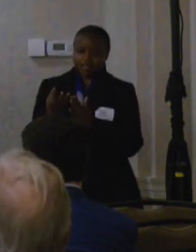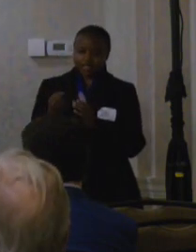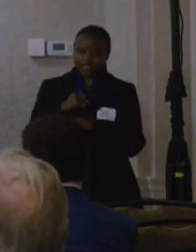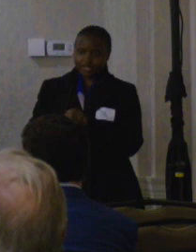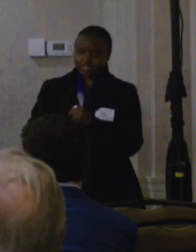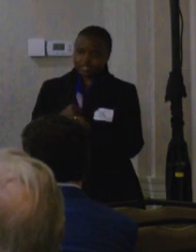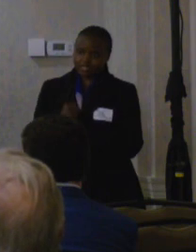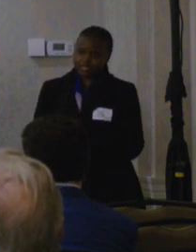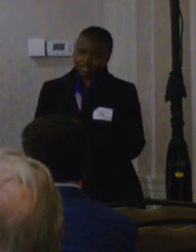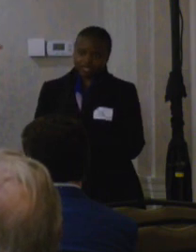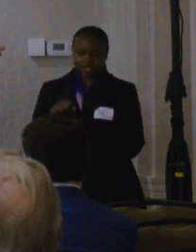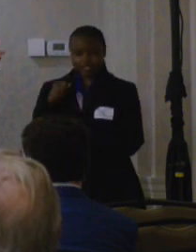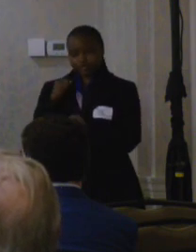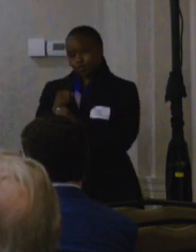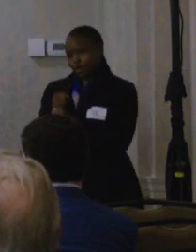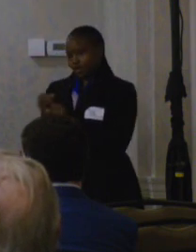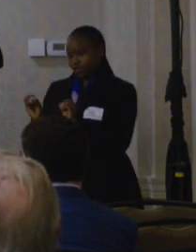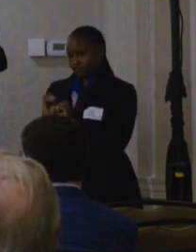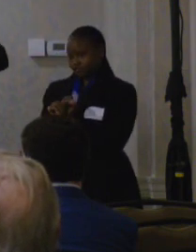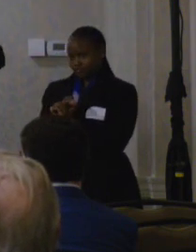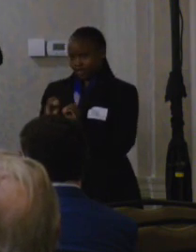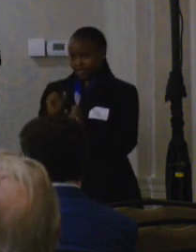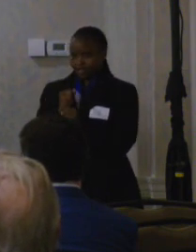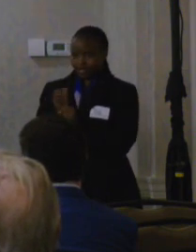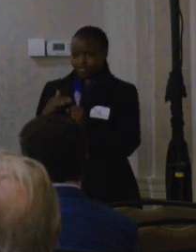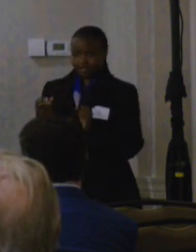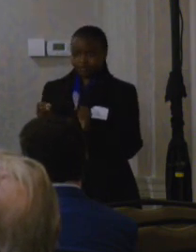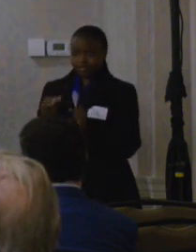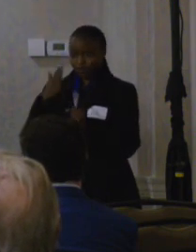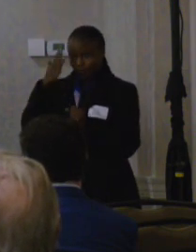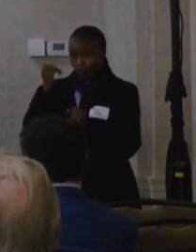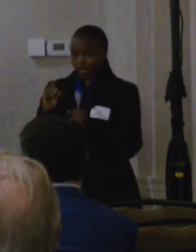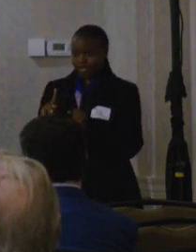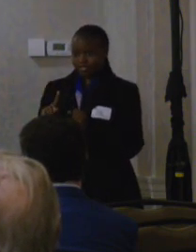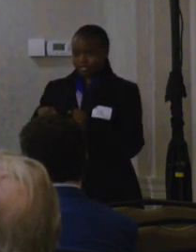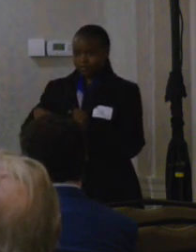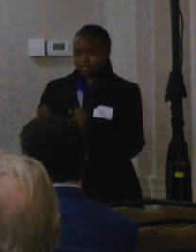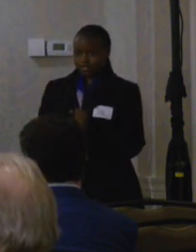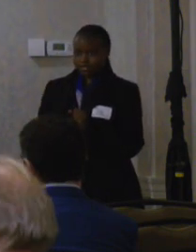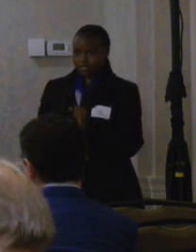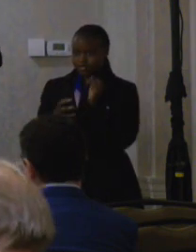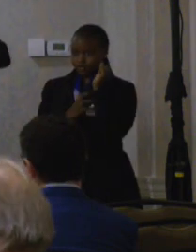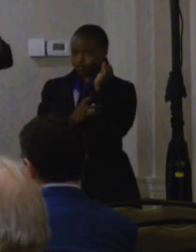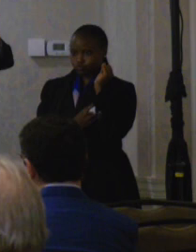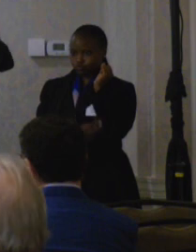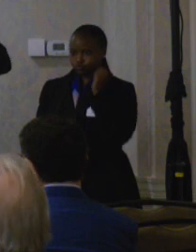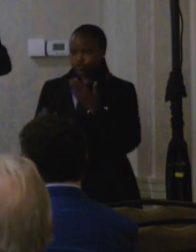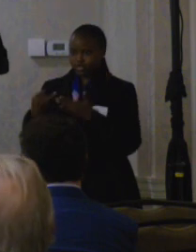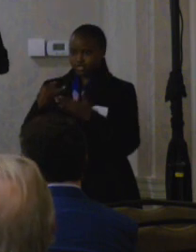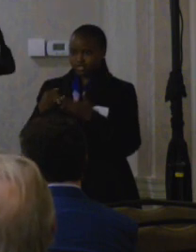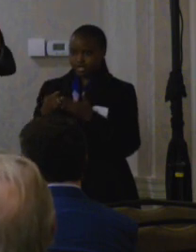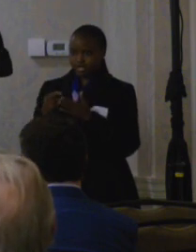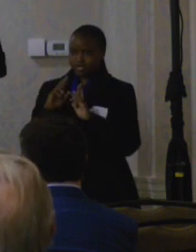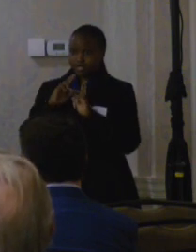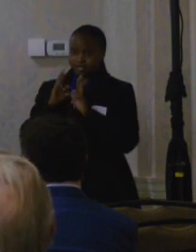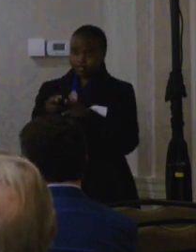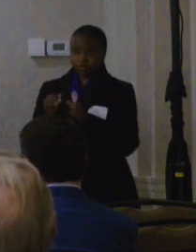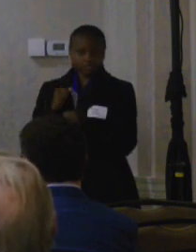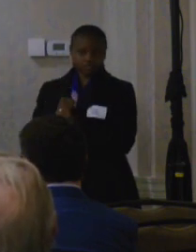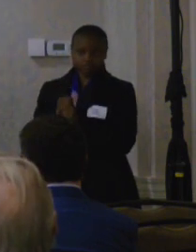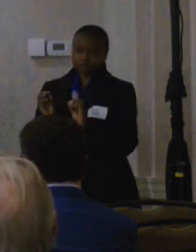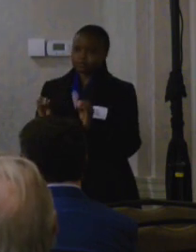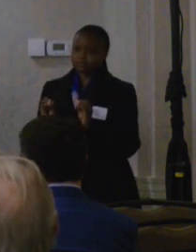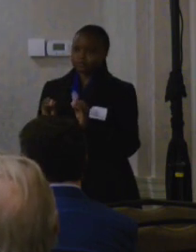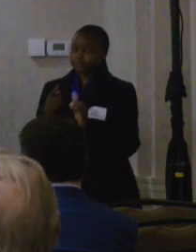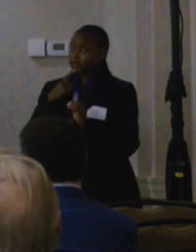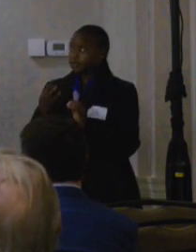years, and it hasn't done anything. The reason is because teacher professional development is often poorly designed, and as a result, it often doesn't work.